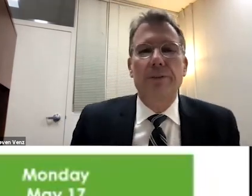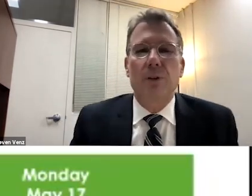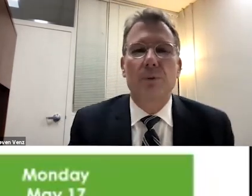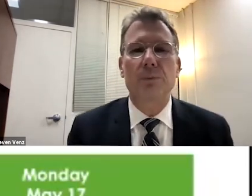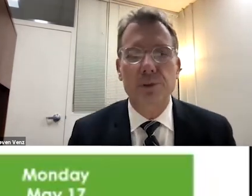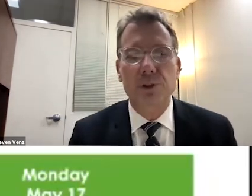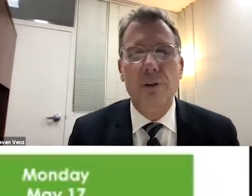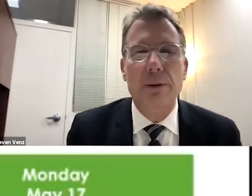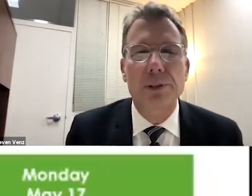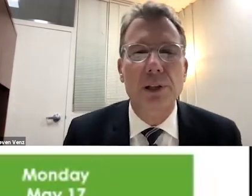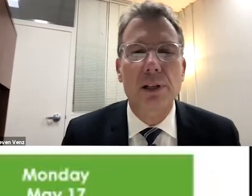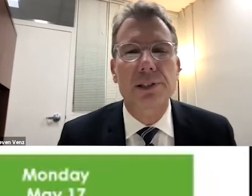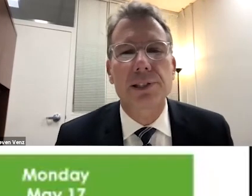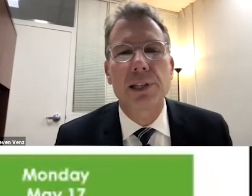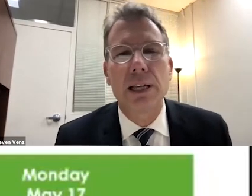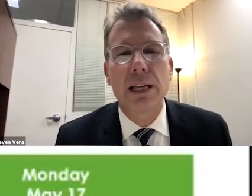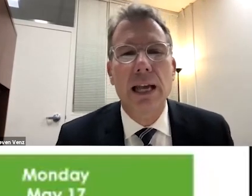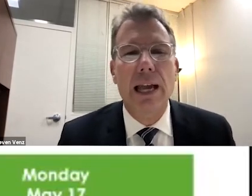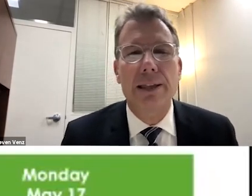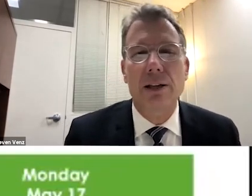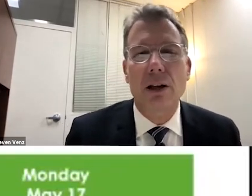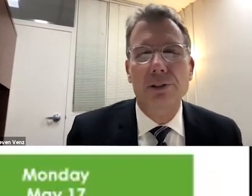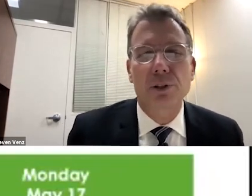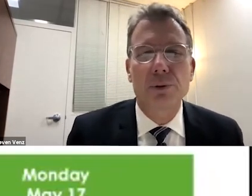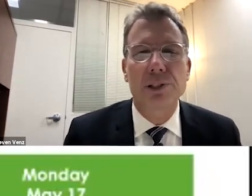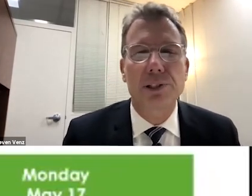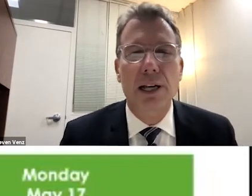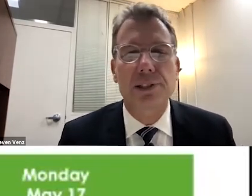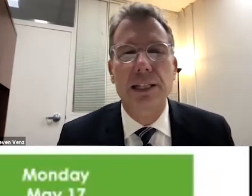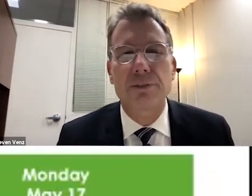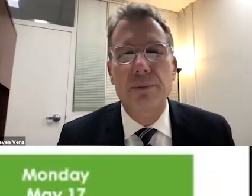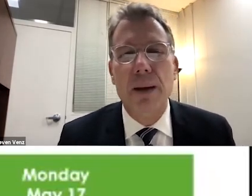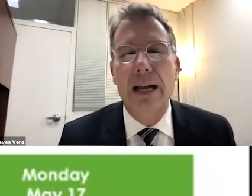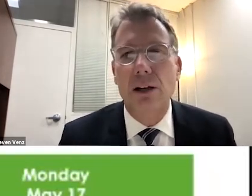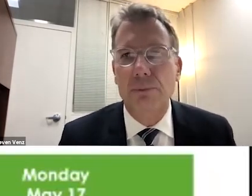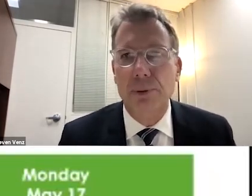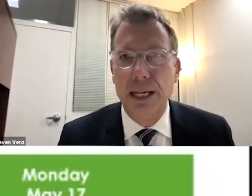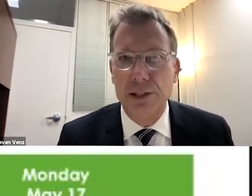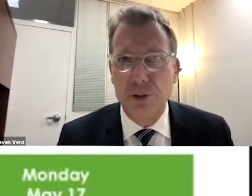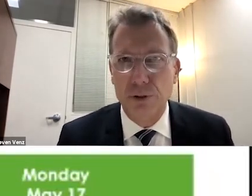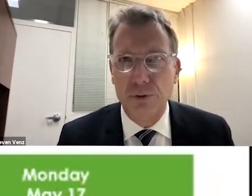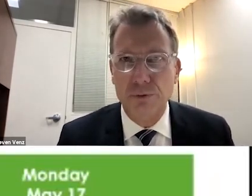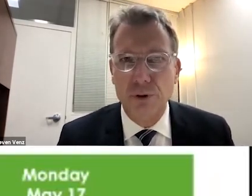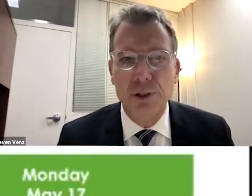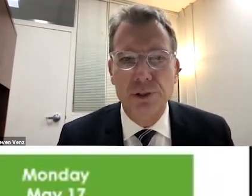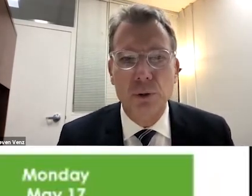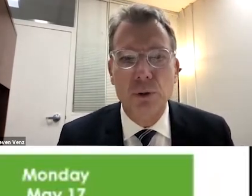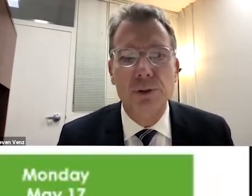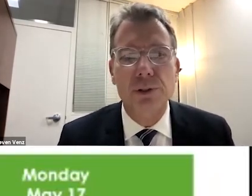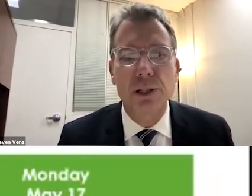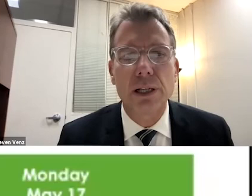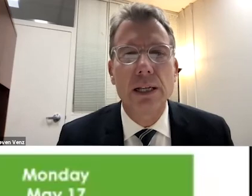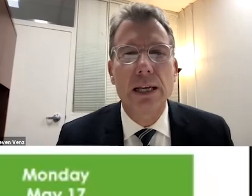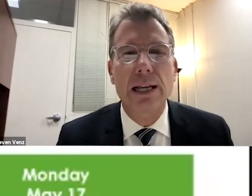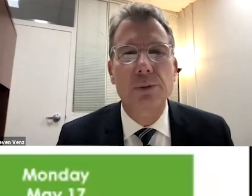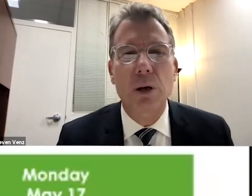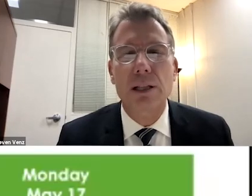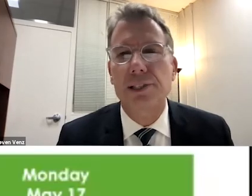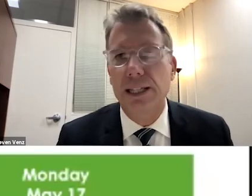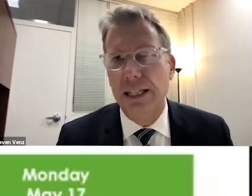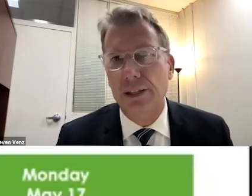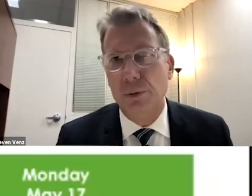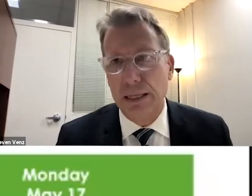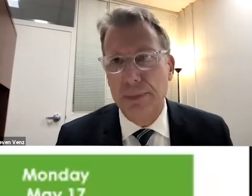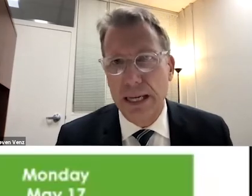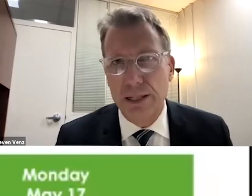we'll review survey results and then also discuss and get feedback on potential focus goals, as well